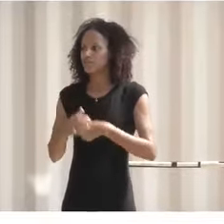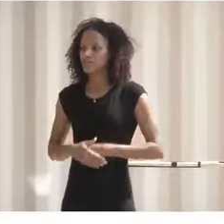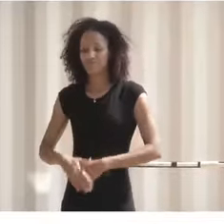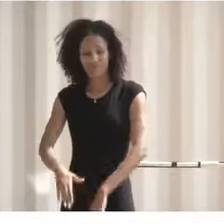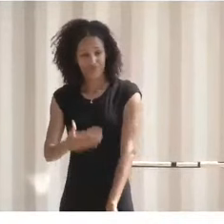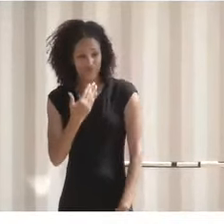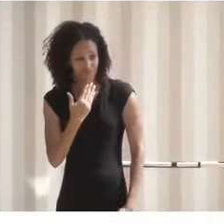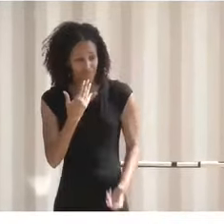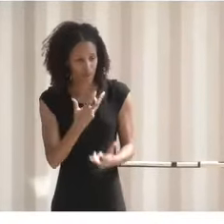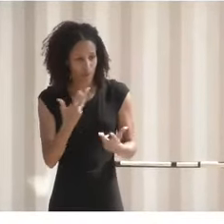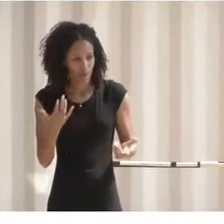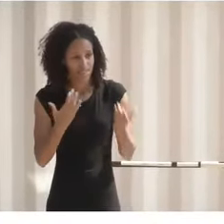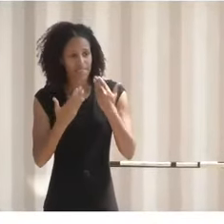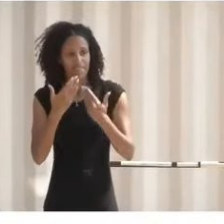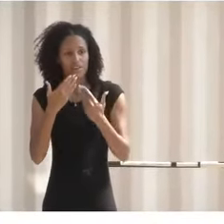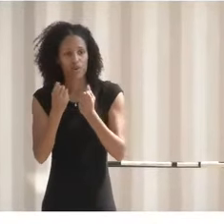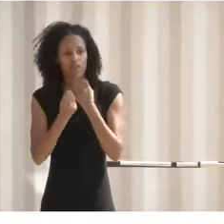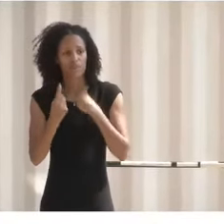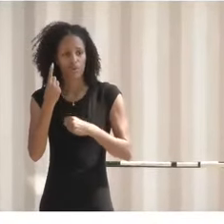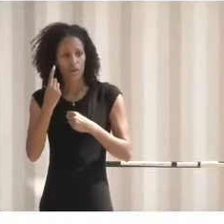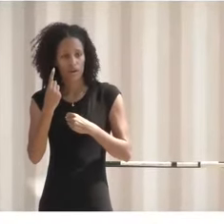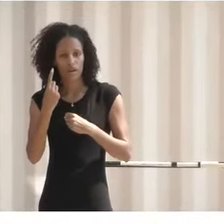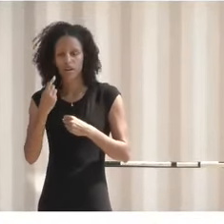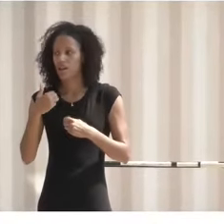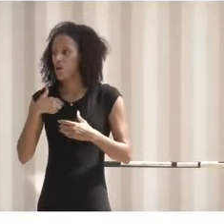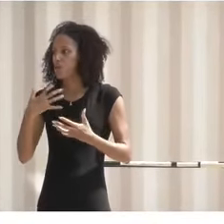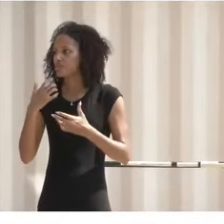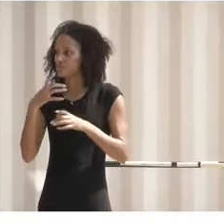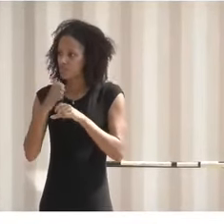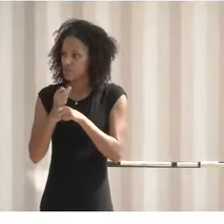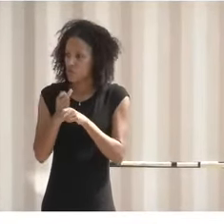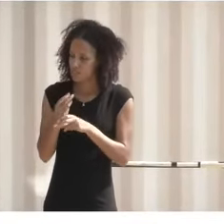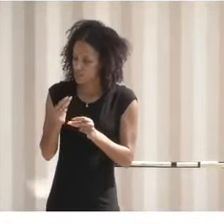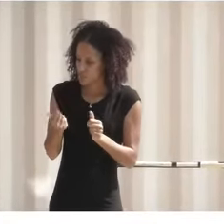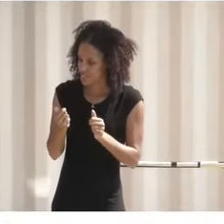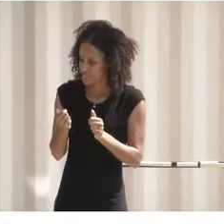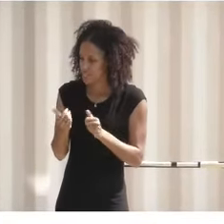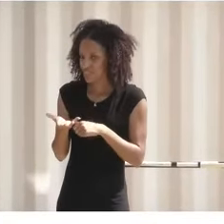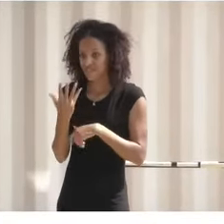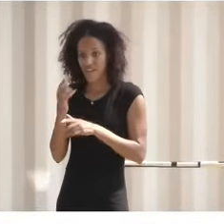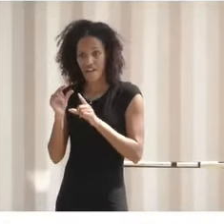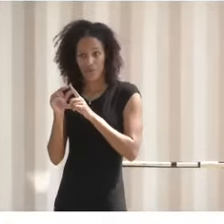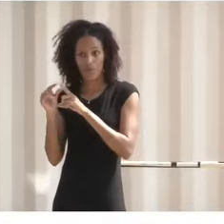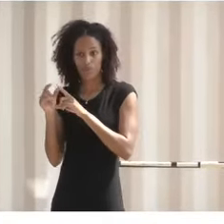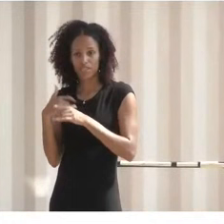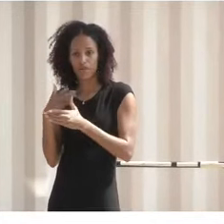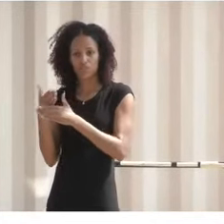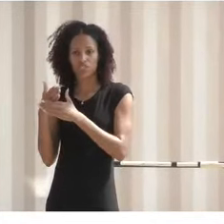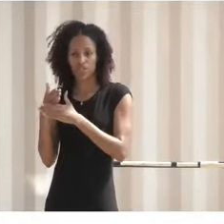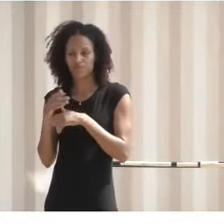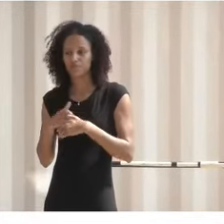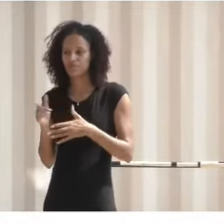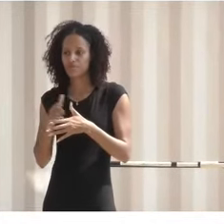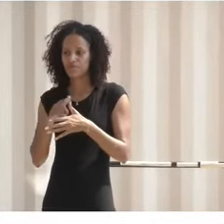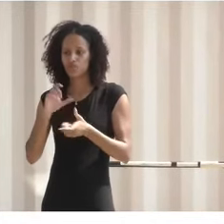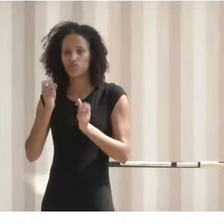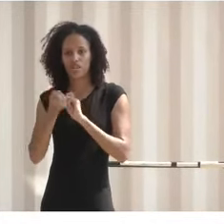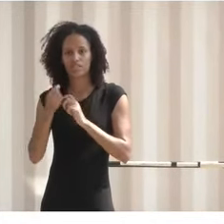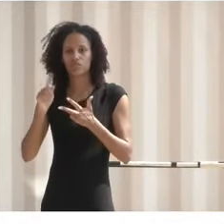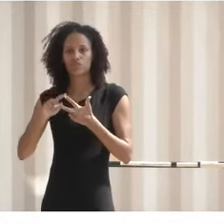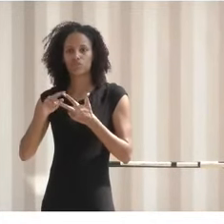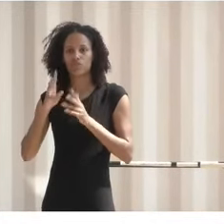you so much. Thank you, everybody. And I just want to summarize real quickly the 5 words that were shared: